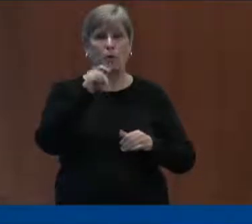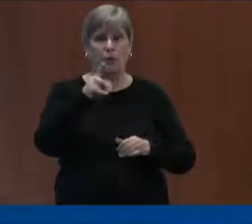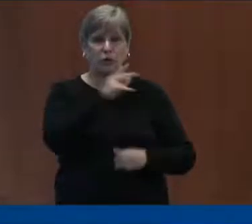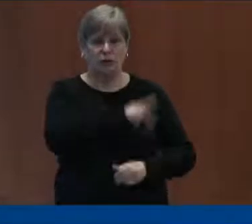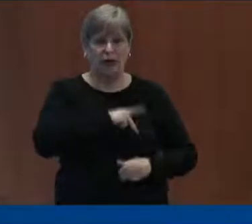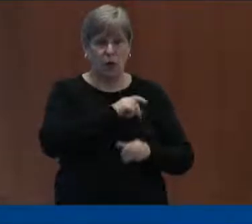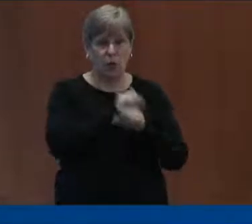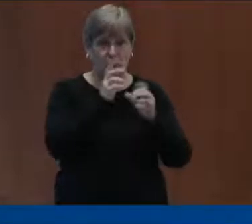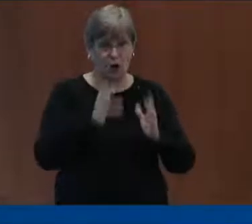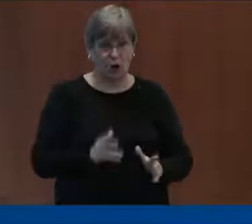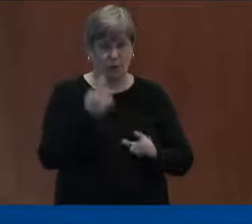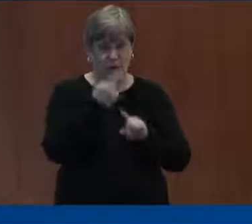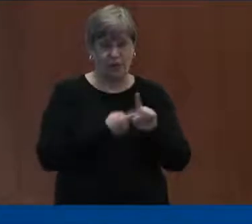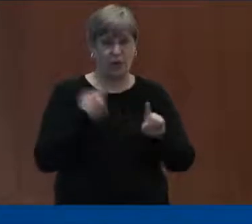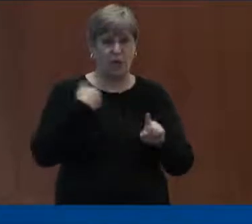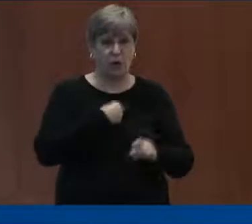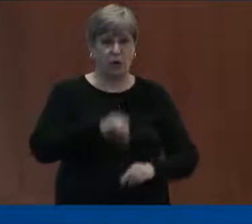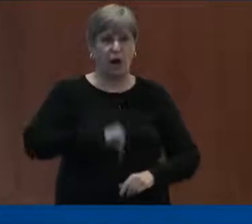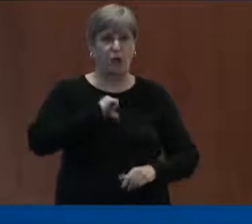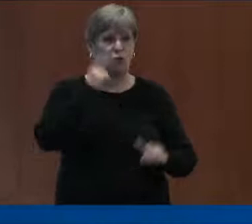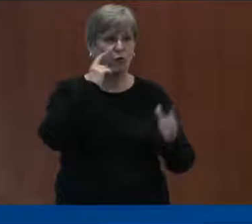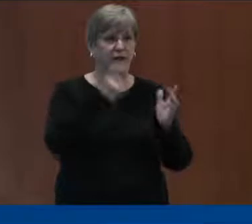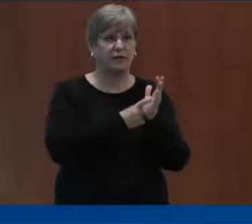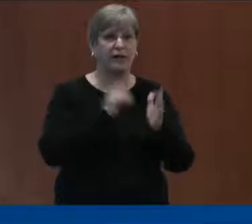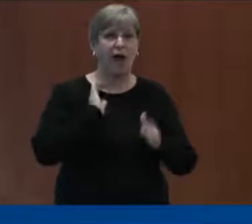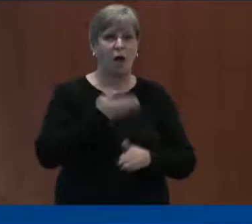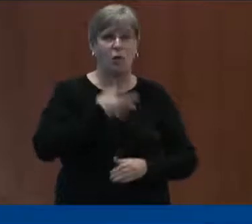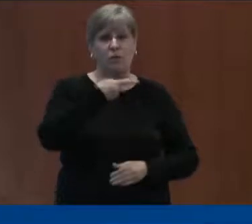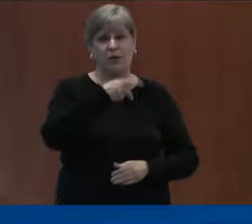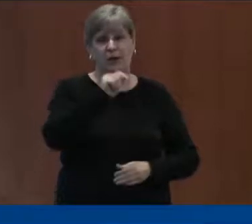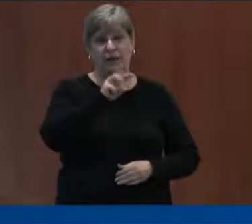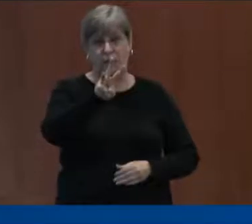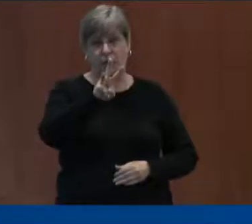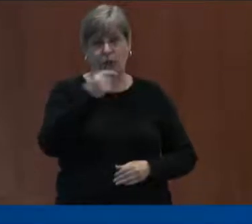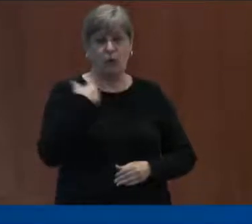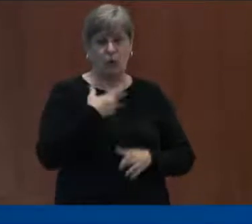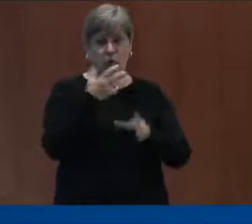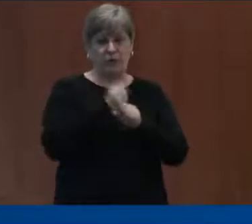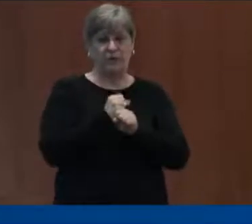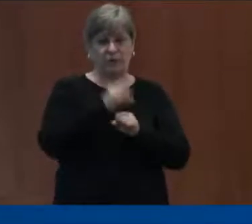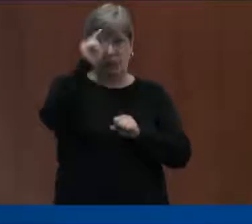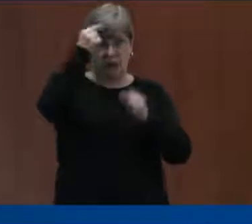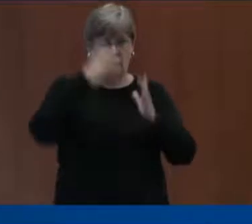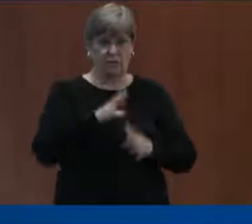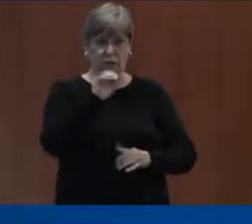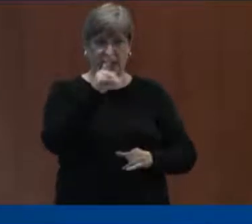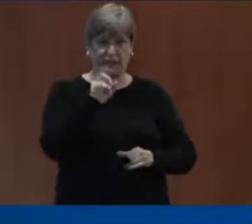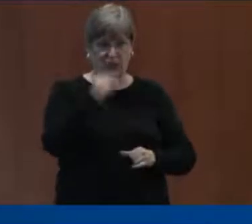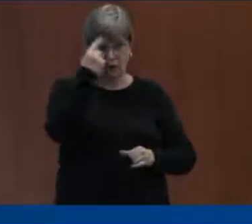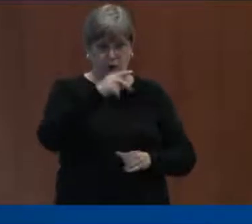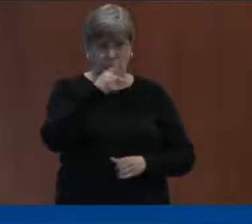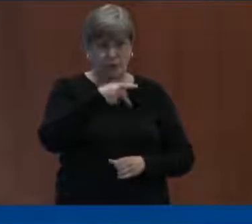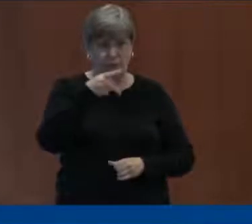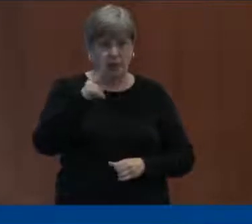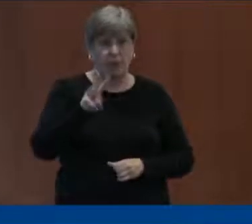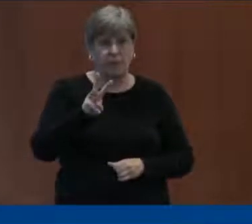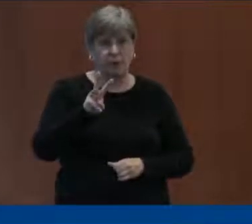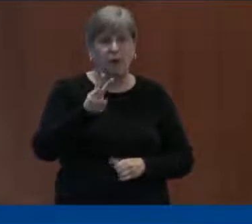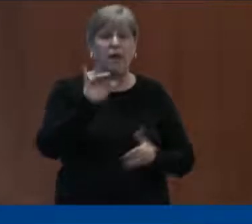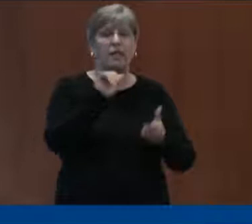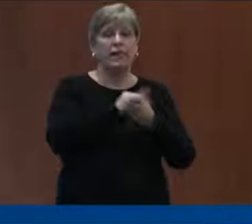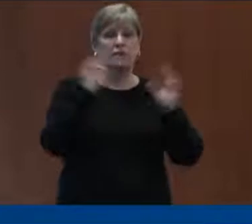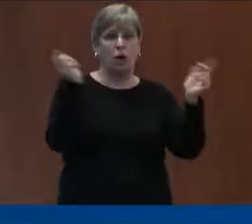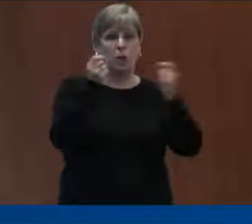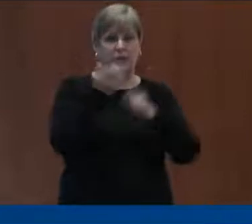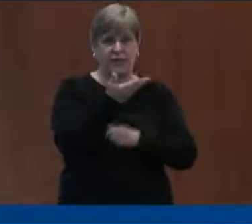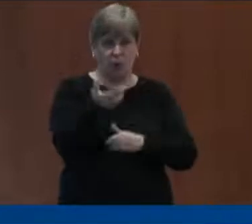Public Schools is proud to recognize our PPWs. We received a governor's citation for our PPWs that celebrates their